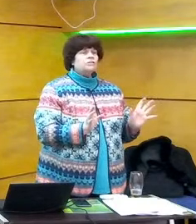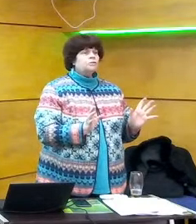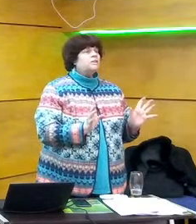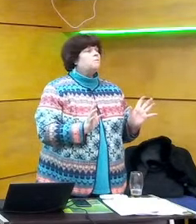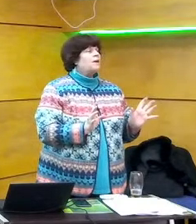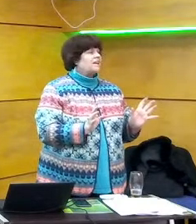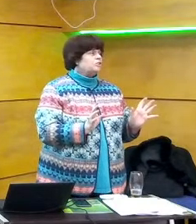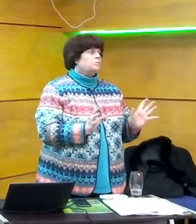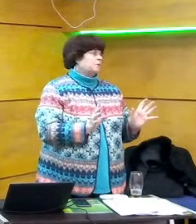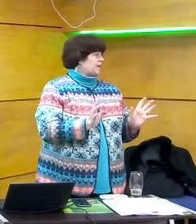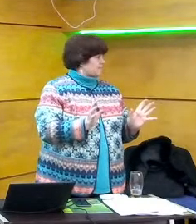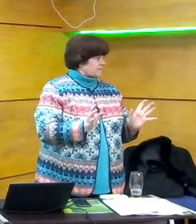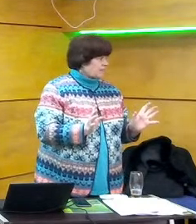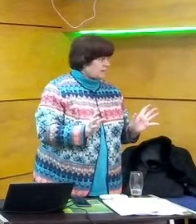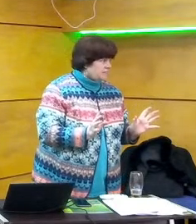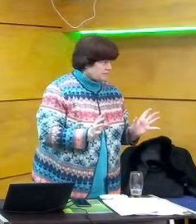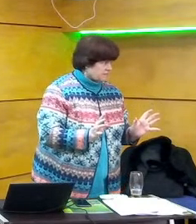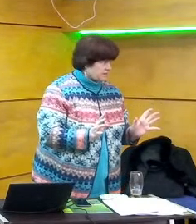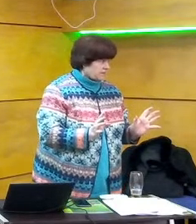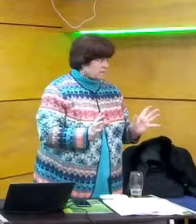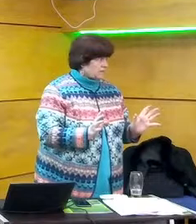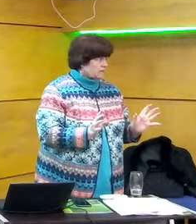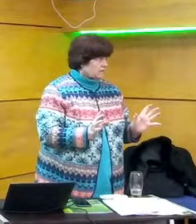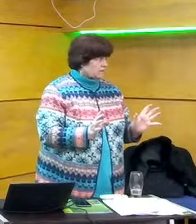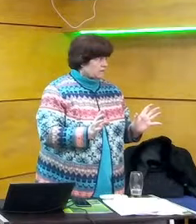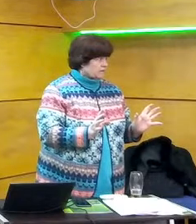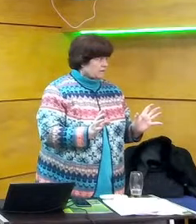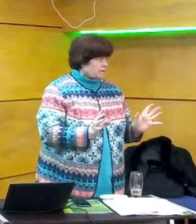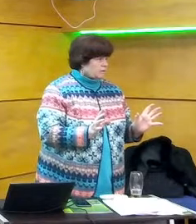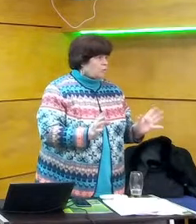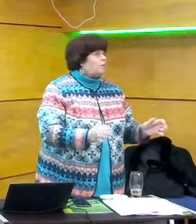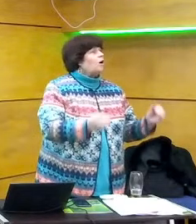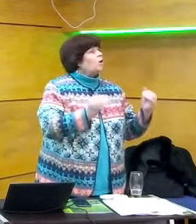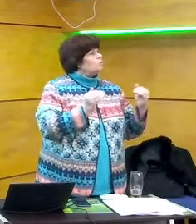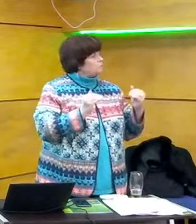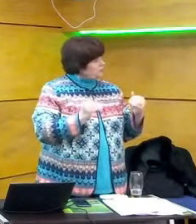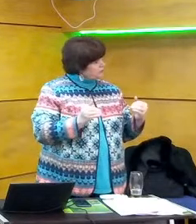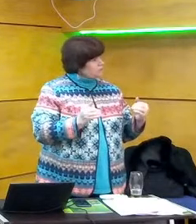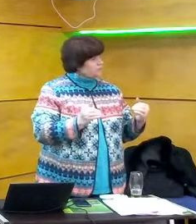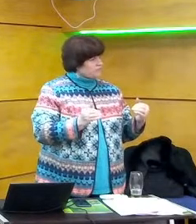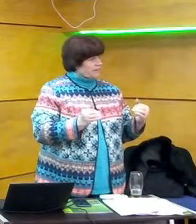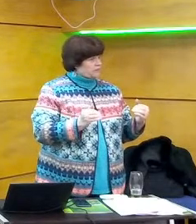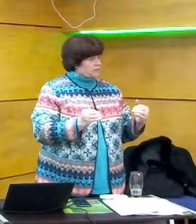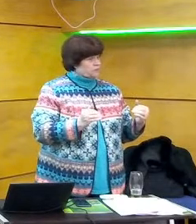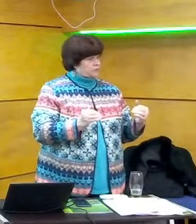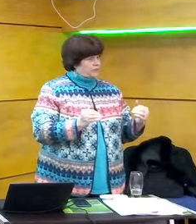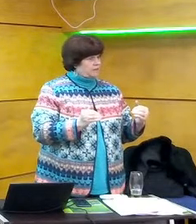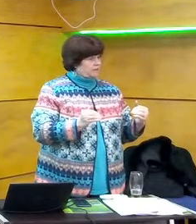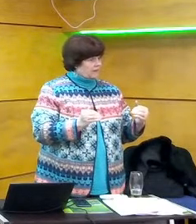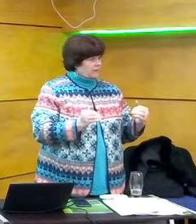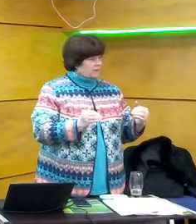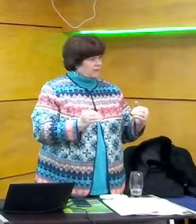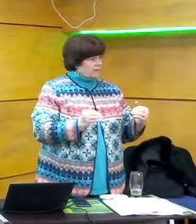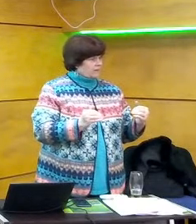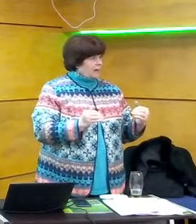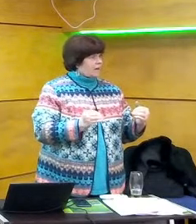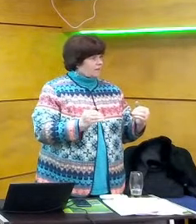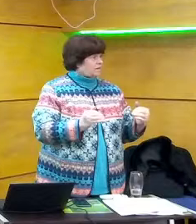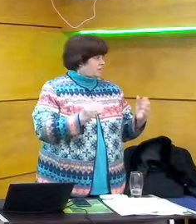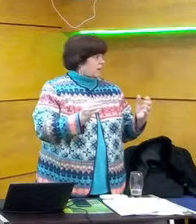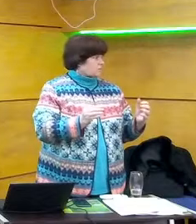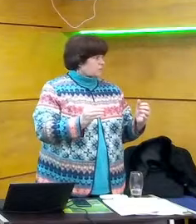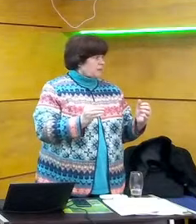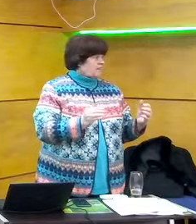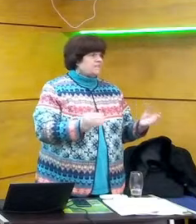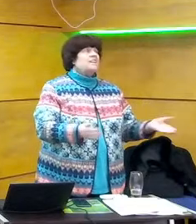Every country imaginable has a scientist there, but all the research that they're doing